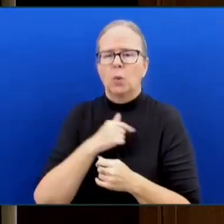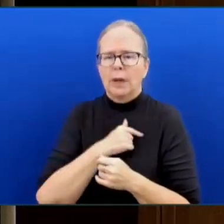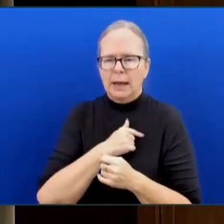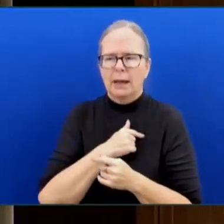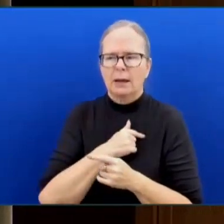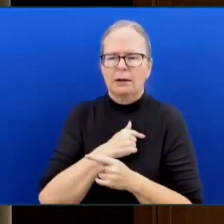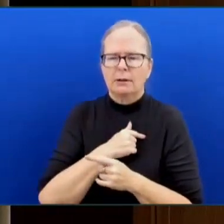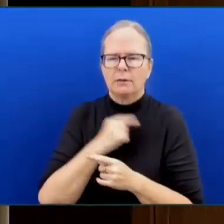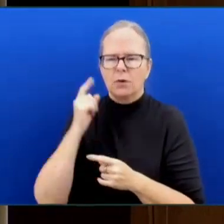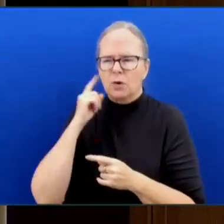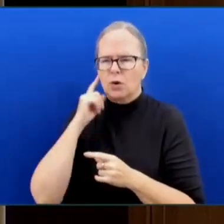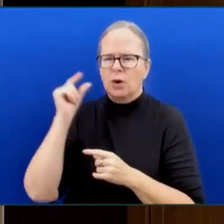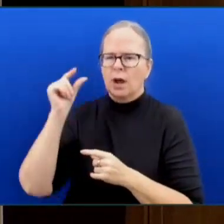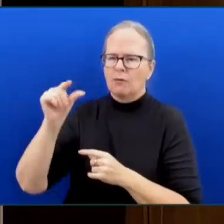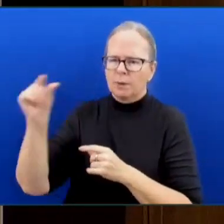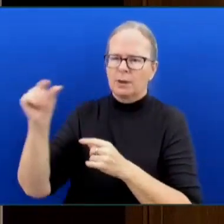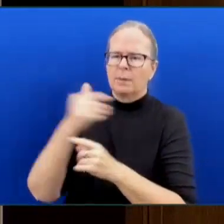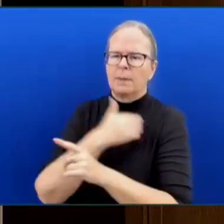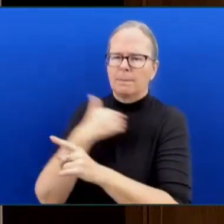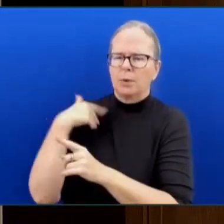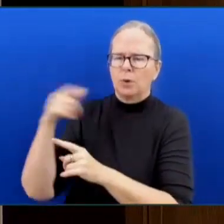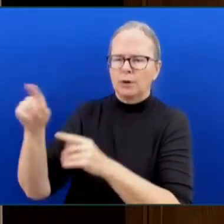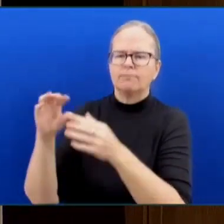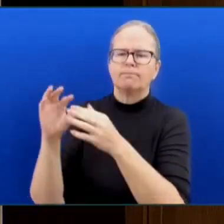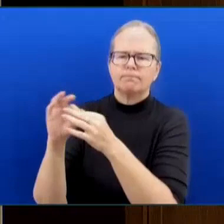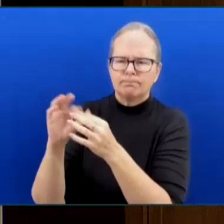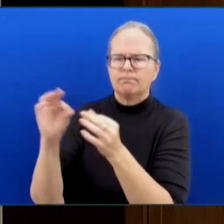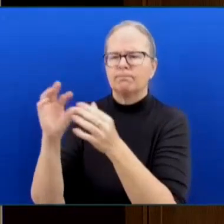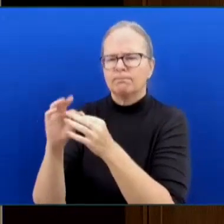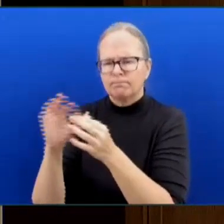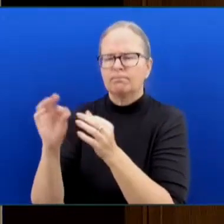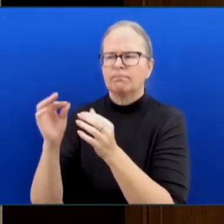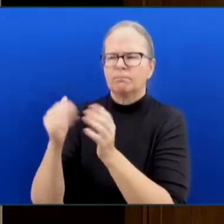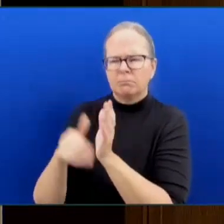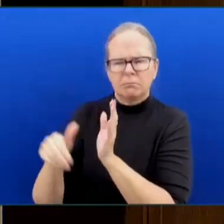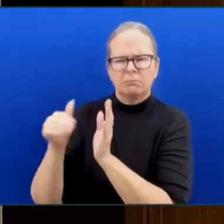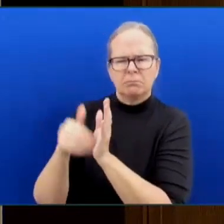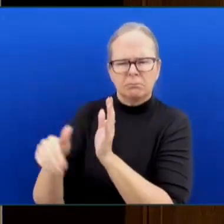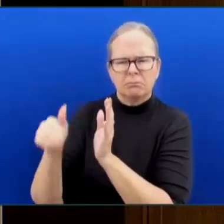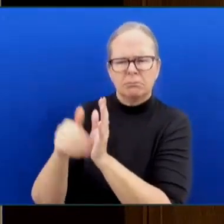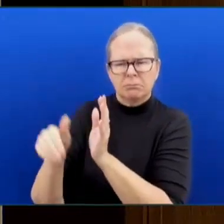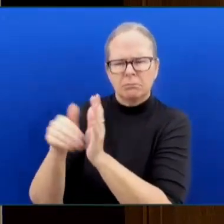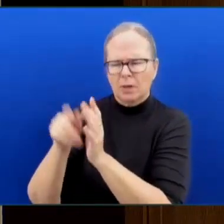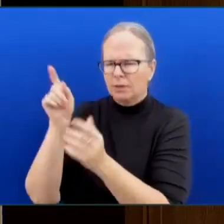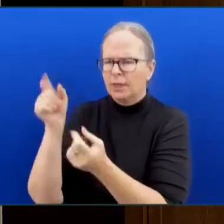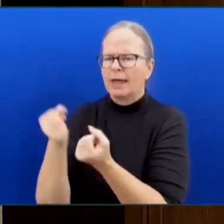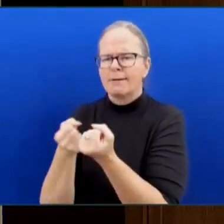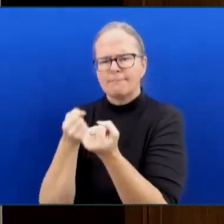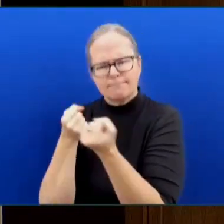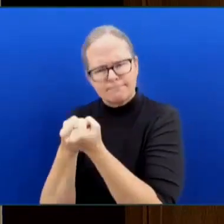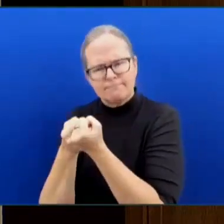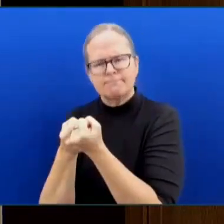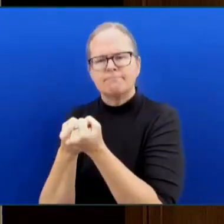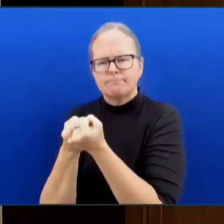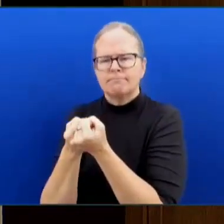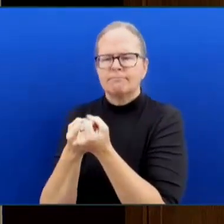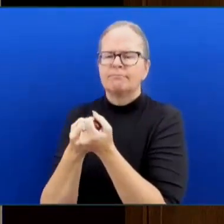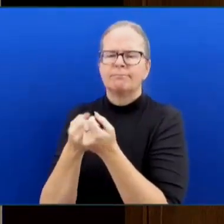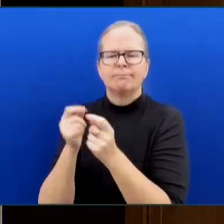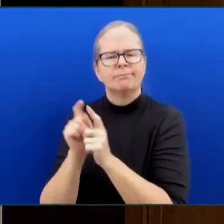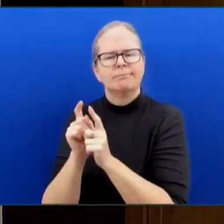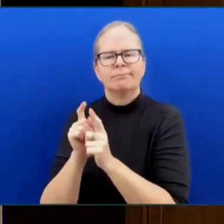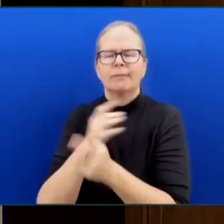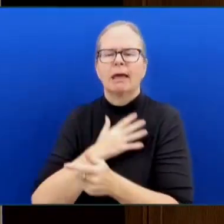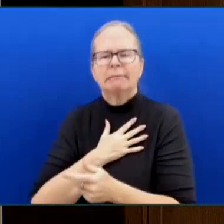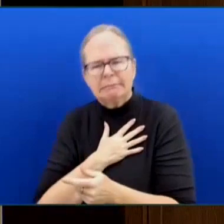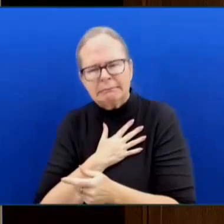sympathetic to the activities of the Drug Users Liberation Front, the direct involvement of